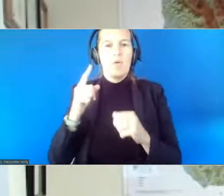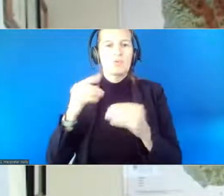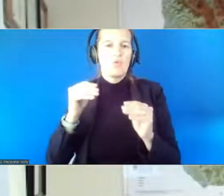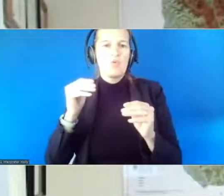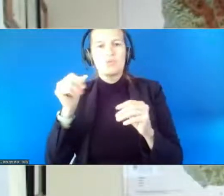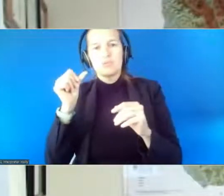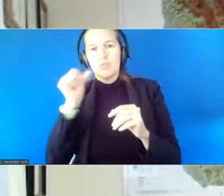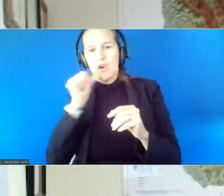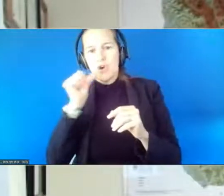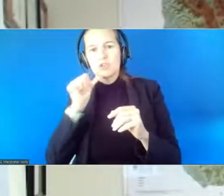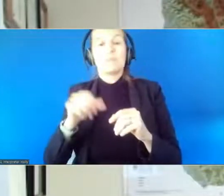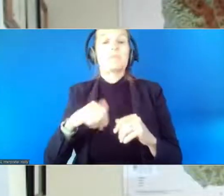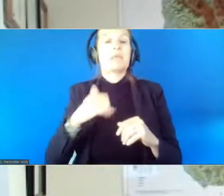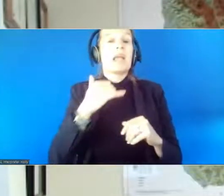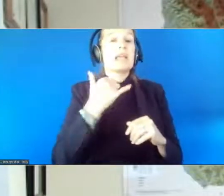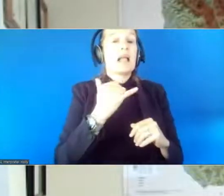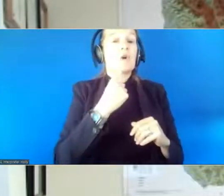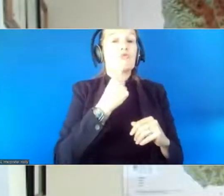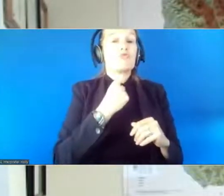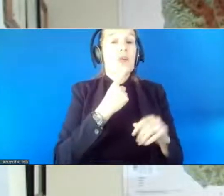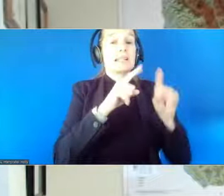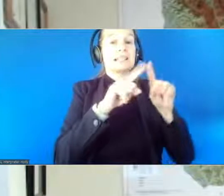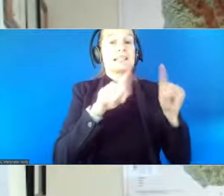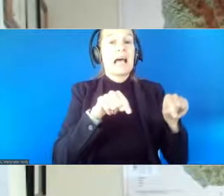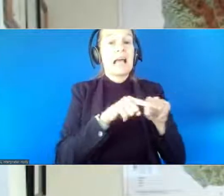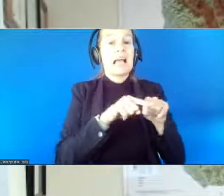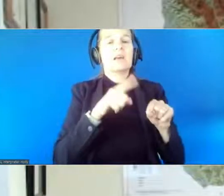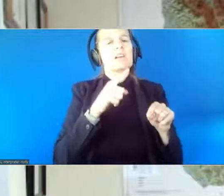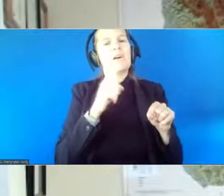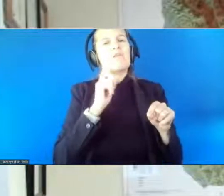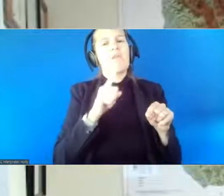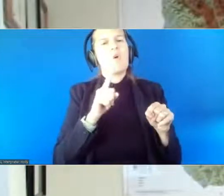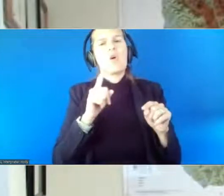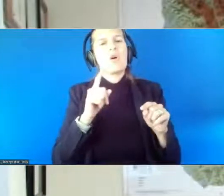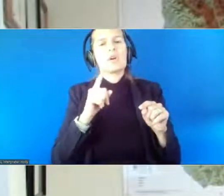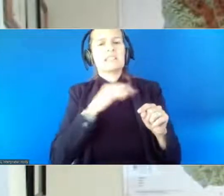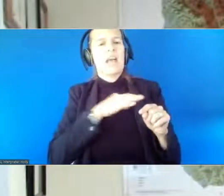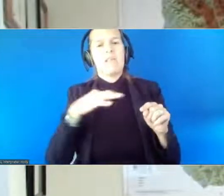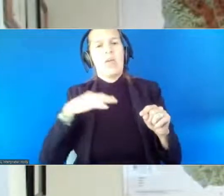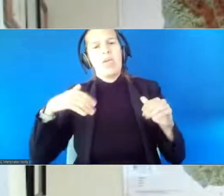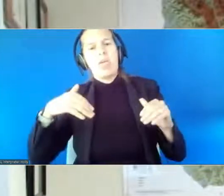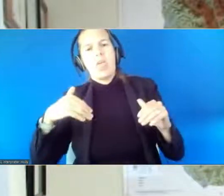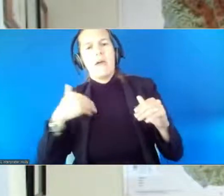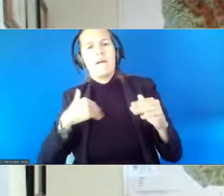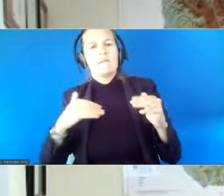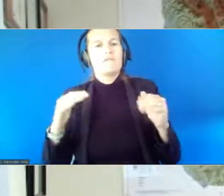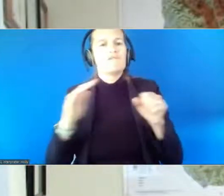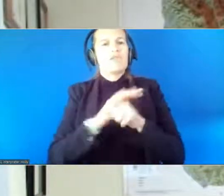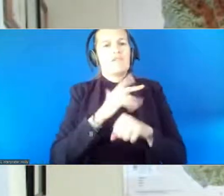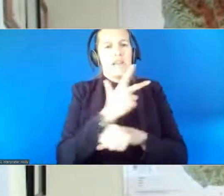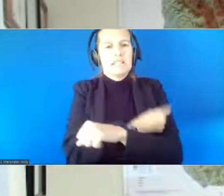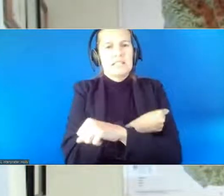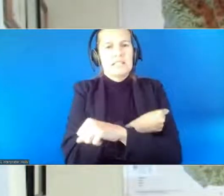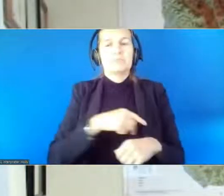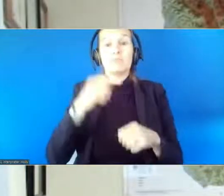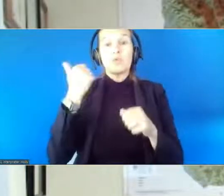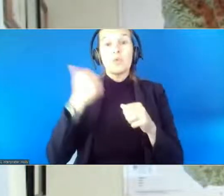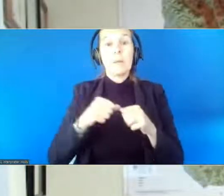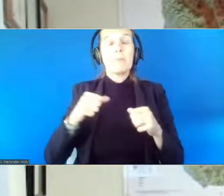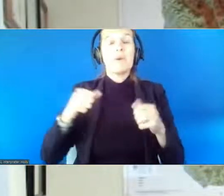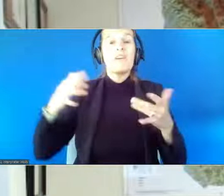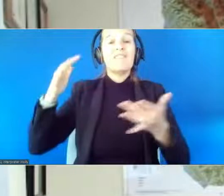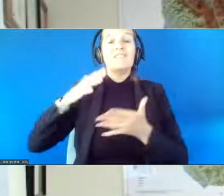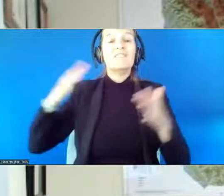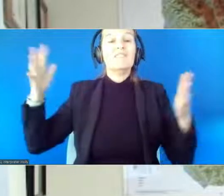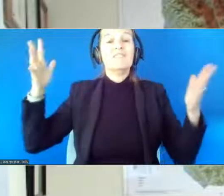yellow and red signs will be for somewhat less compliance with those recommendations. Remember to increase ventilation and